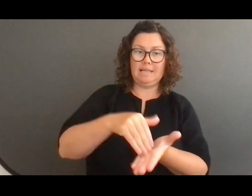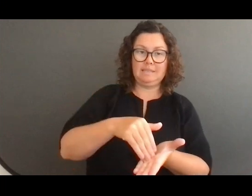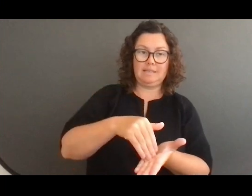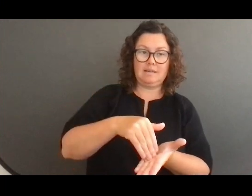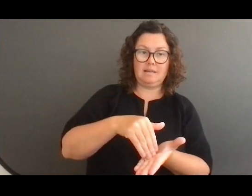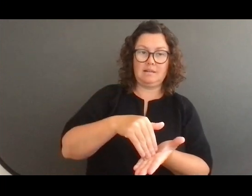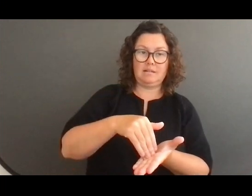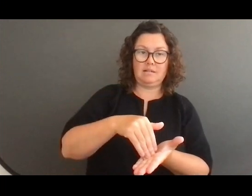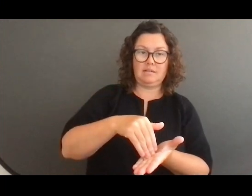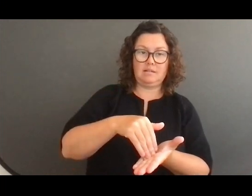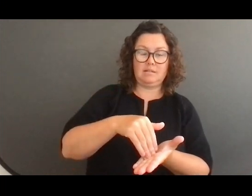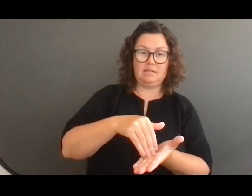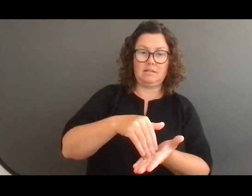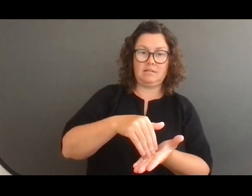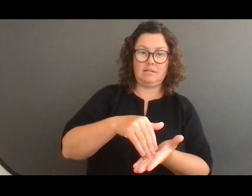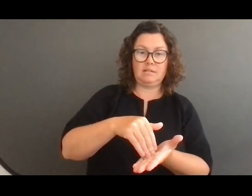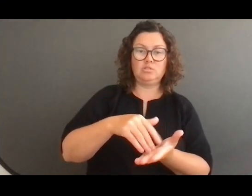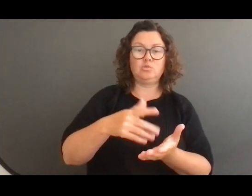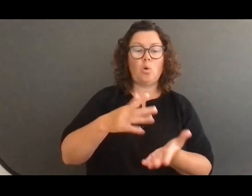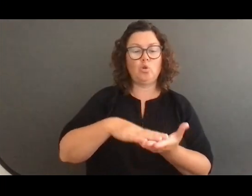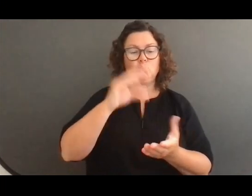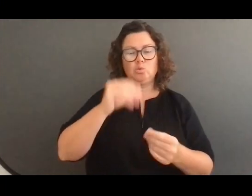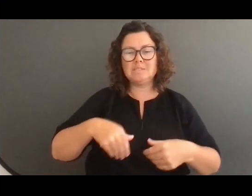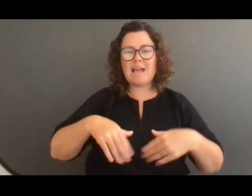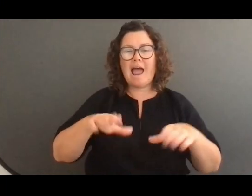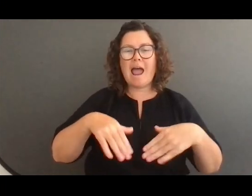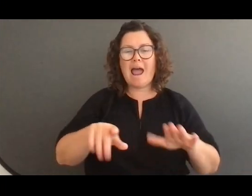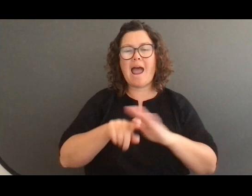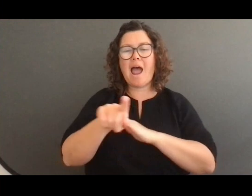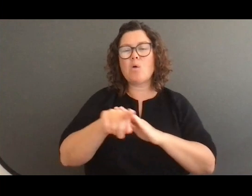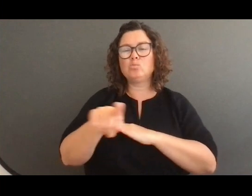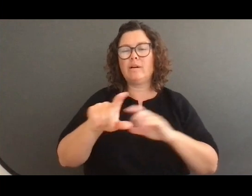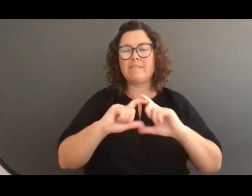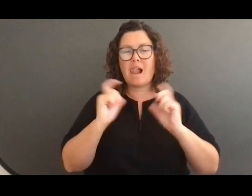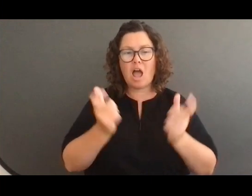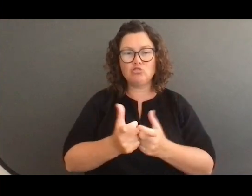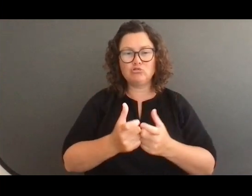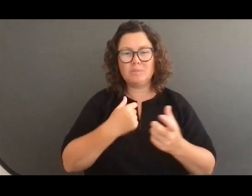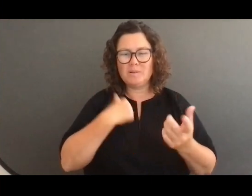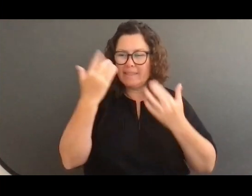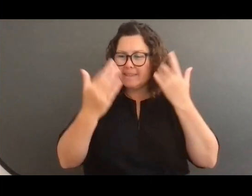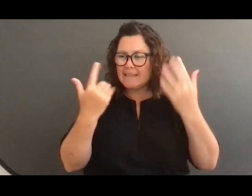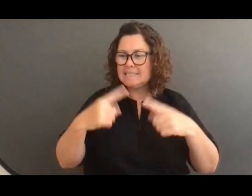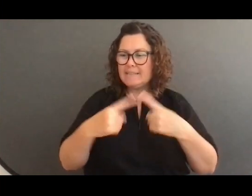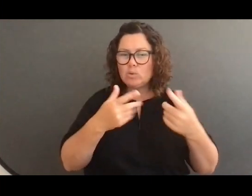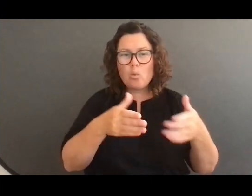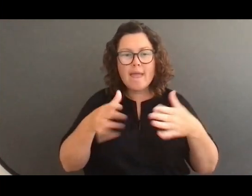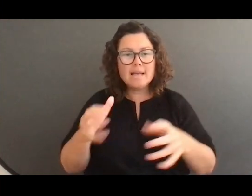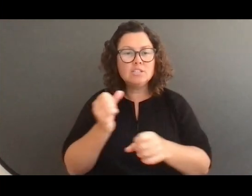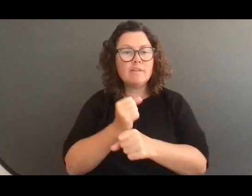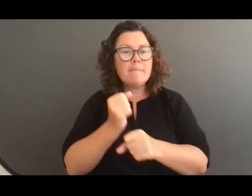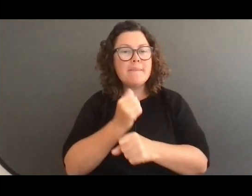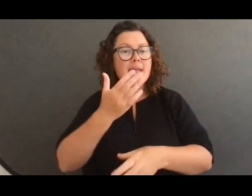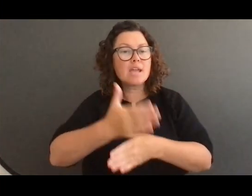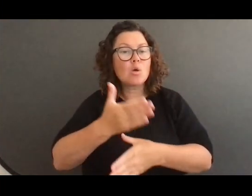So we really got the students out of the classroom with trying to think about different ways about making work. We were lucky enough that Wangaratta had